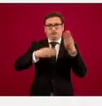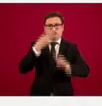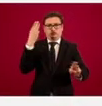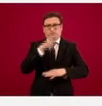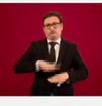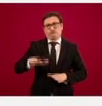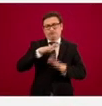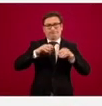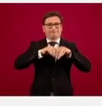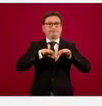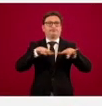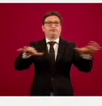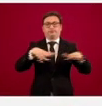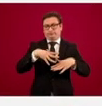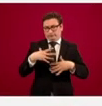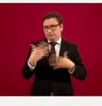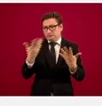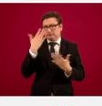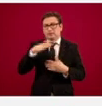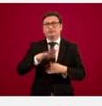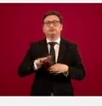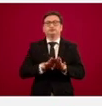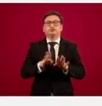the past 14 days.